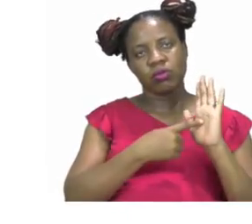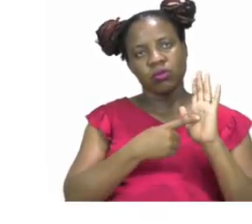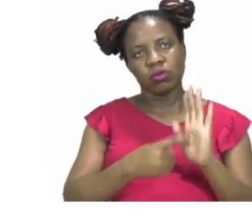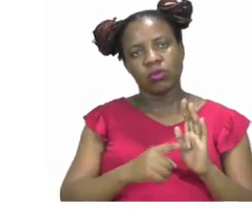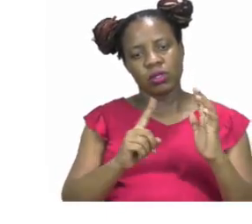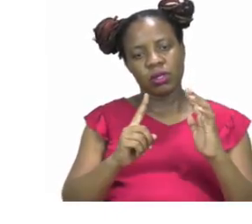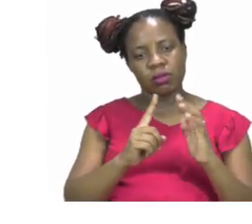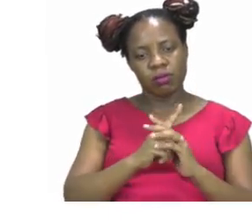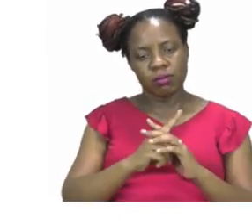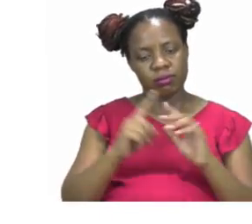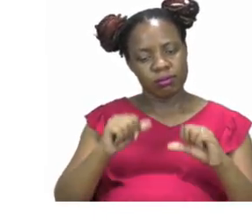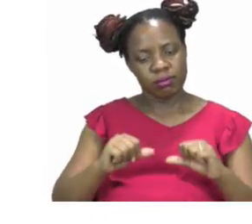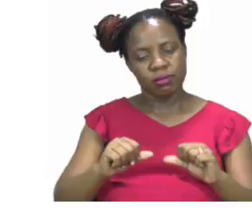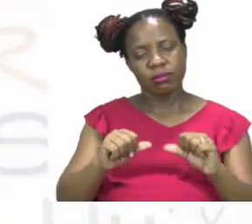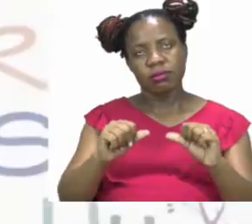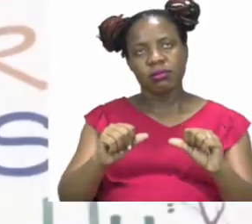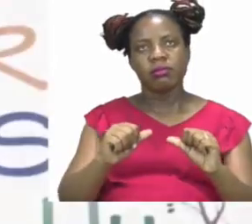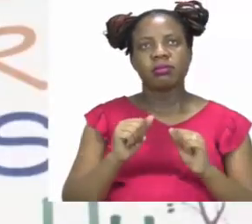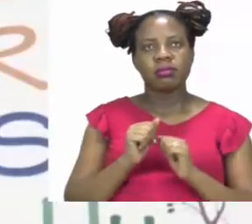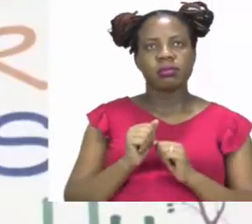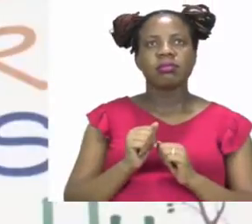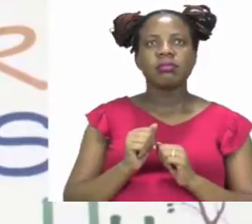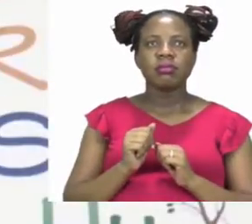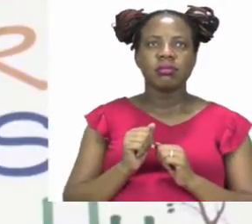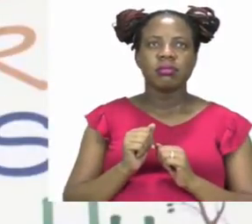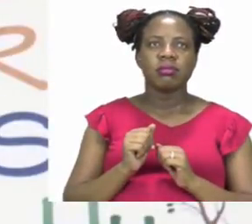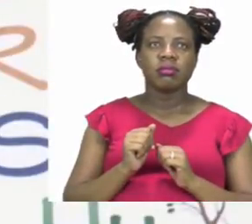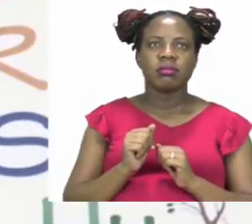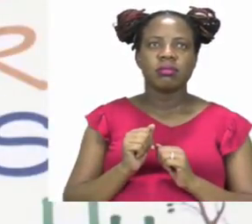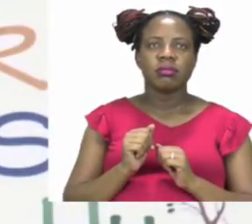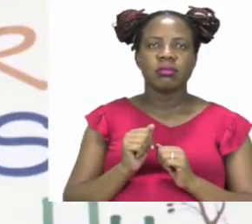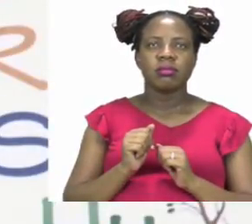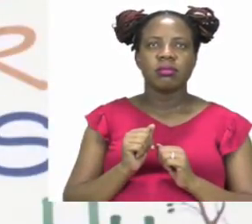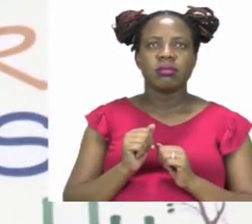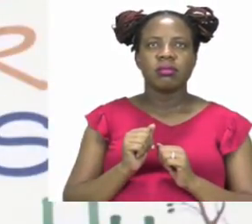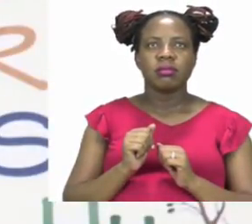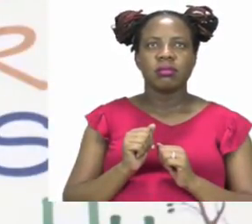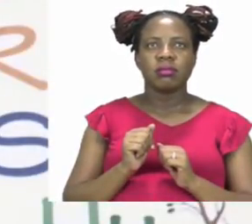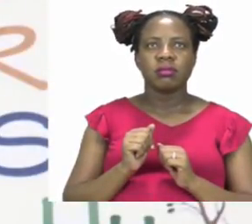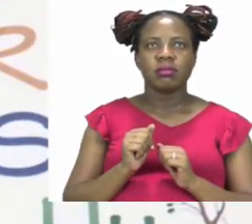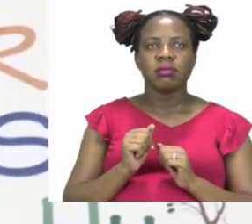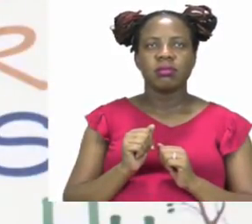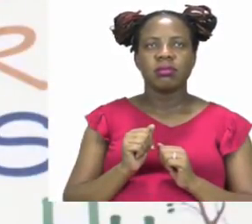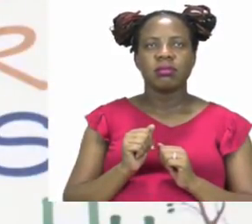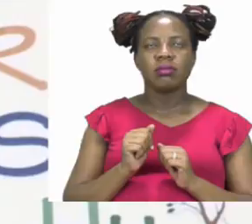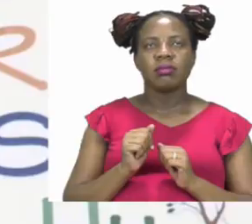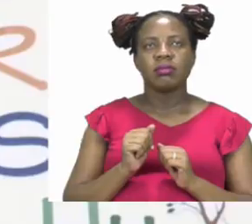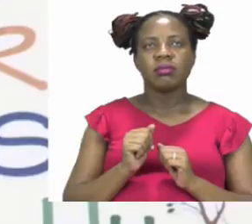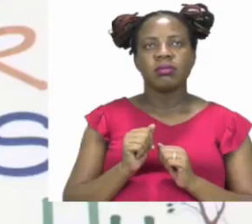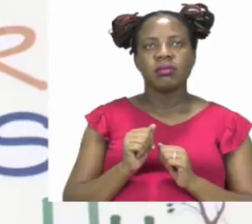I wrote 2 sentences already in the present continuous tense. Let's have a